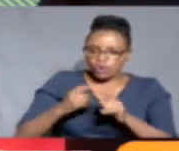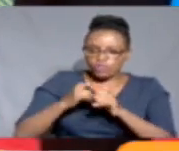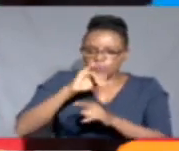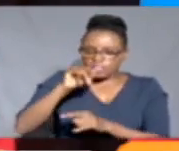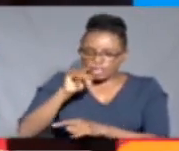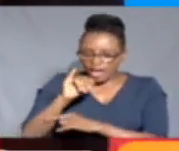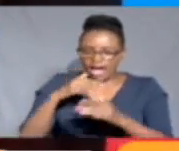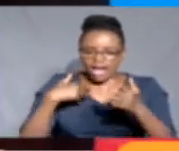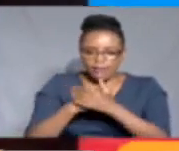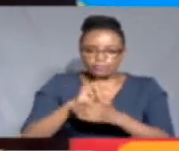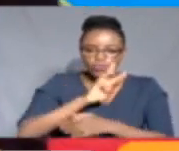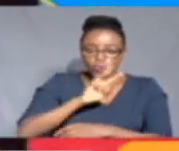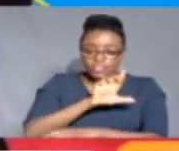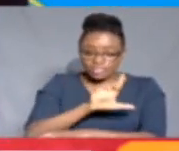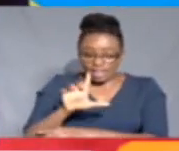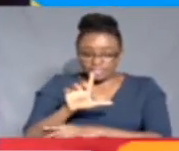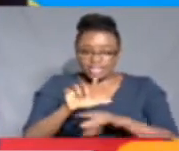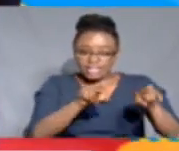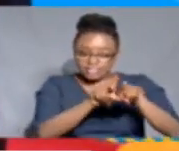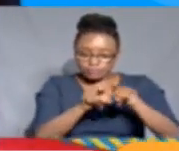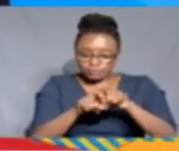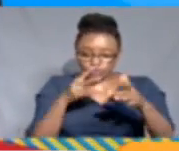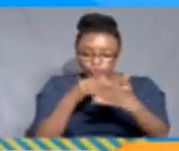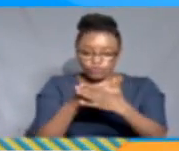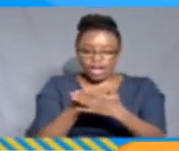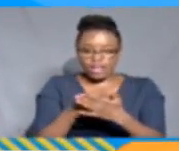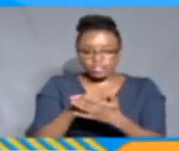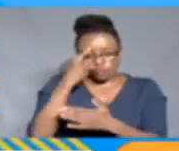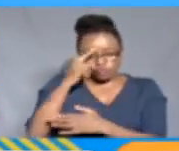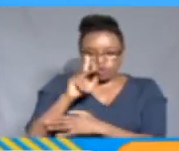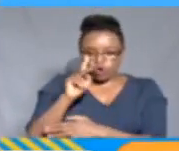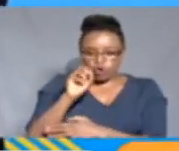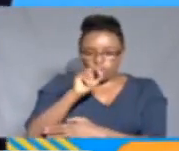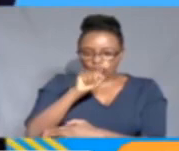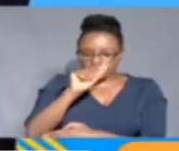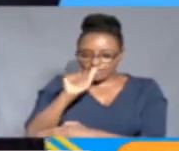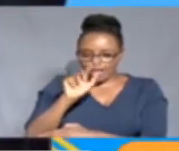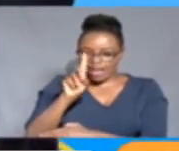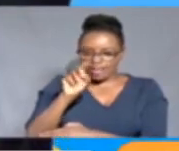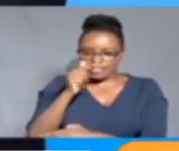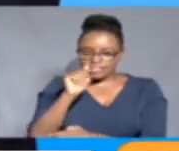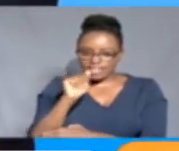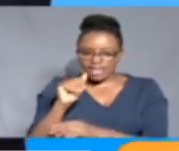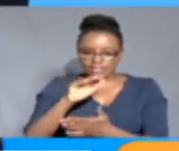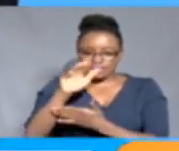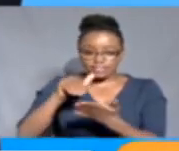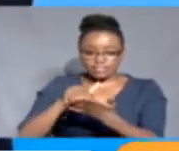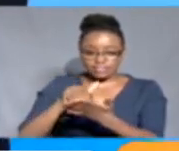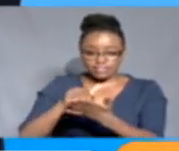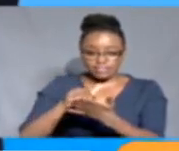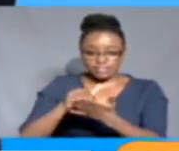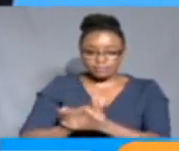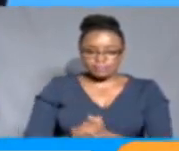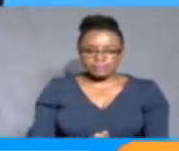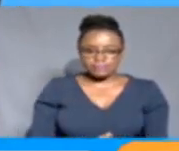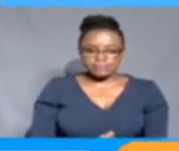to Westlands, Nairobi, and the financing for the Konza Data Center. Now, Otieno, Citizen TV.